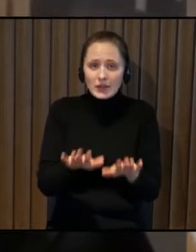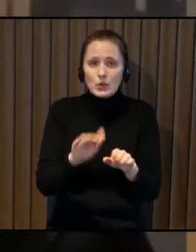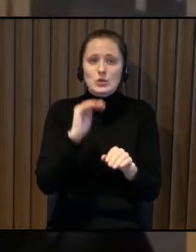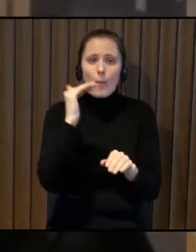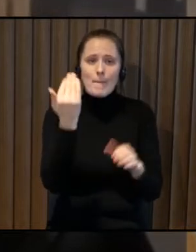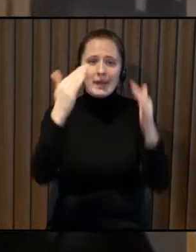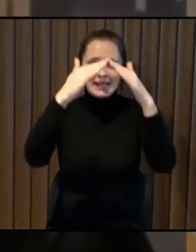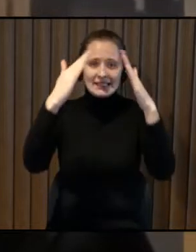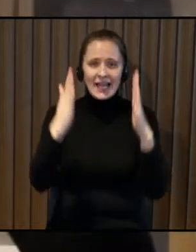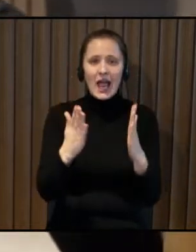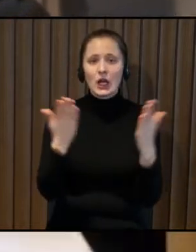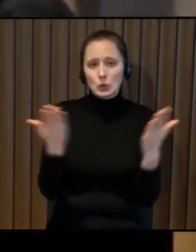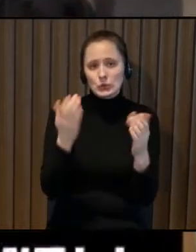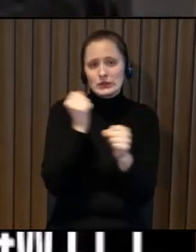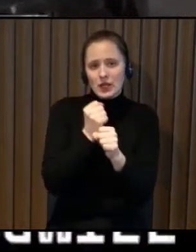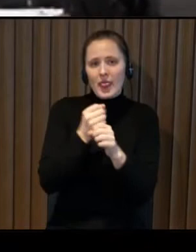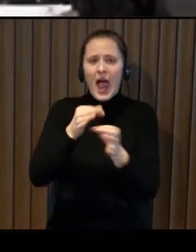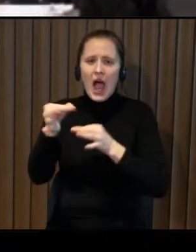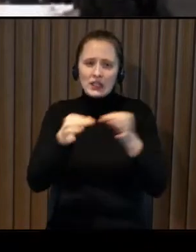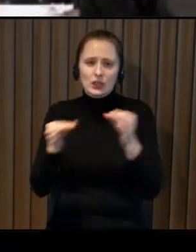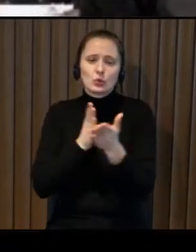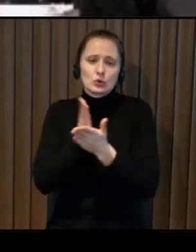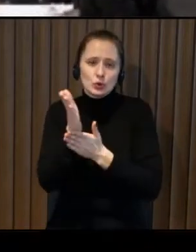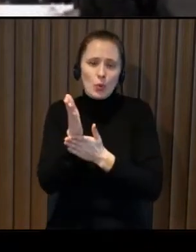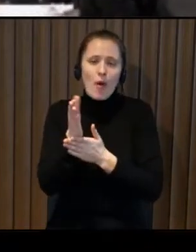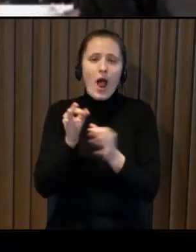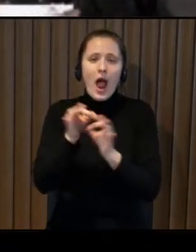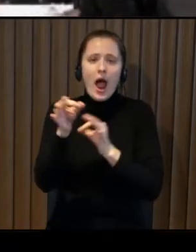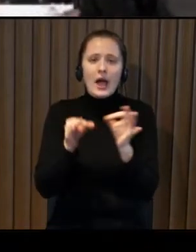you are in an architect's office.